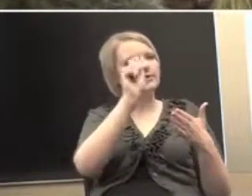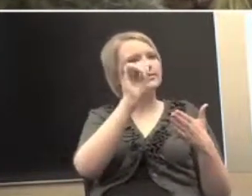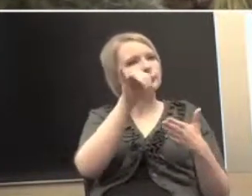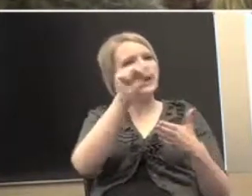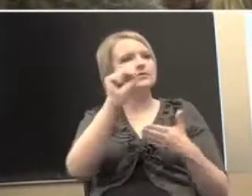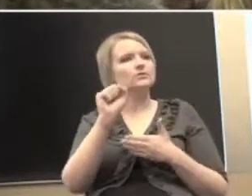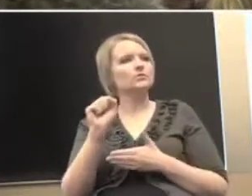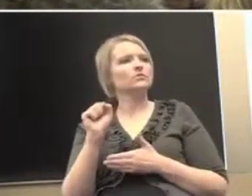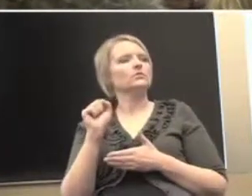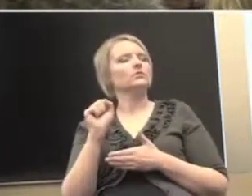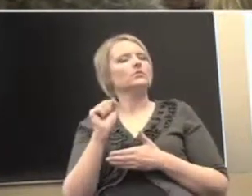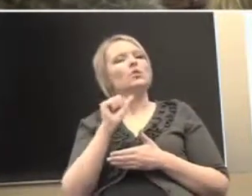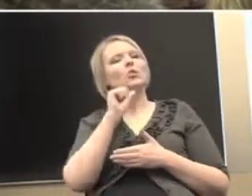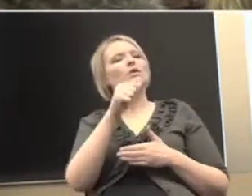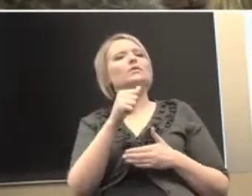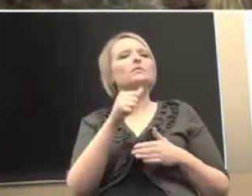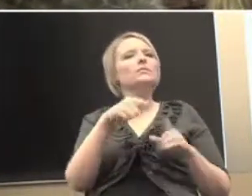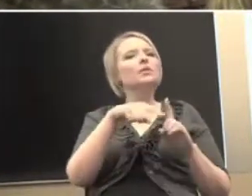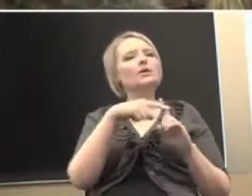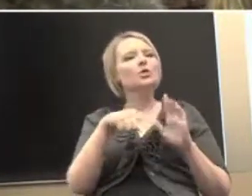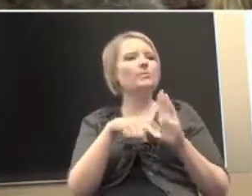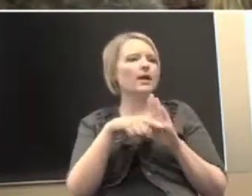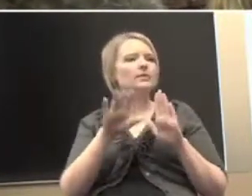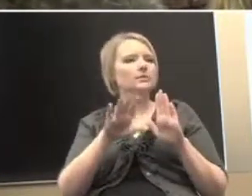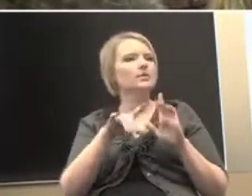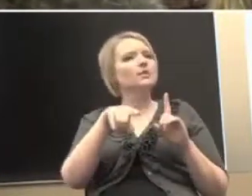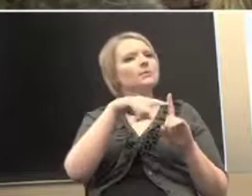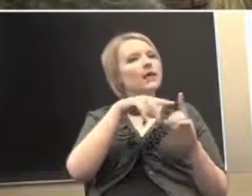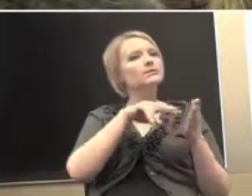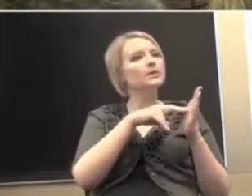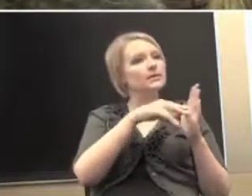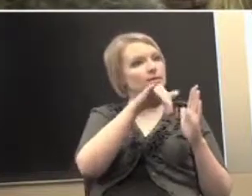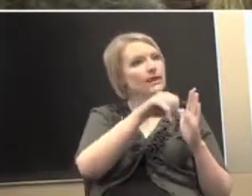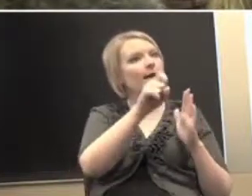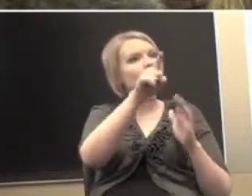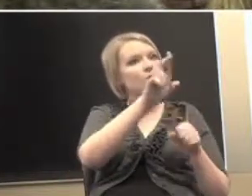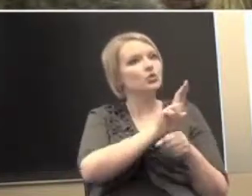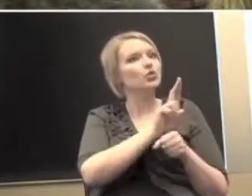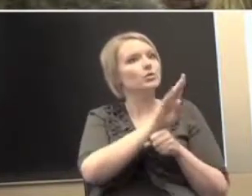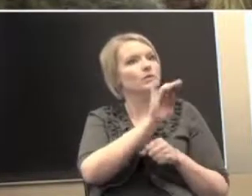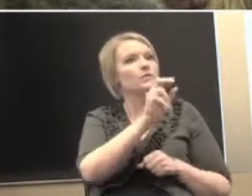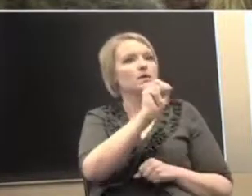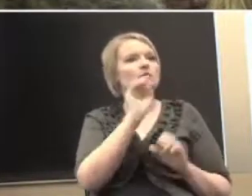or negative. What do we say? Plus or minus? So plus meaning yes, he used the bins.